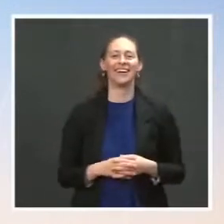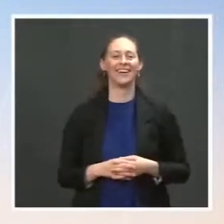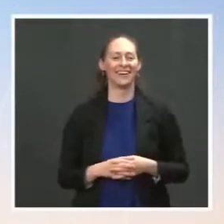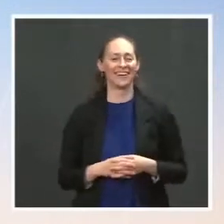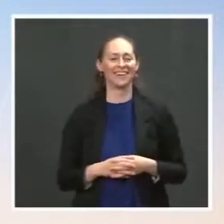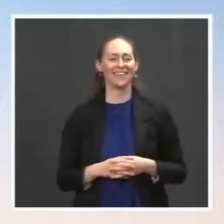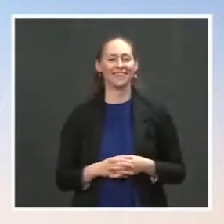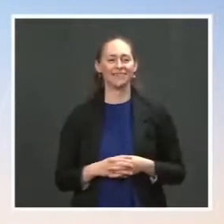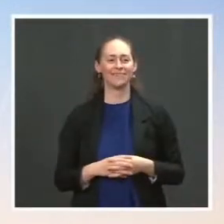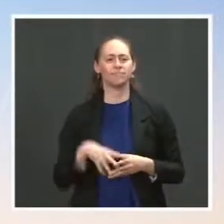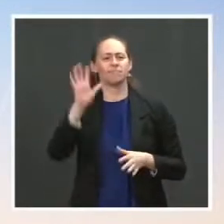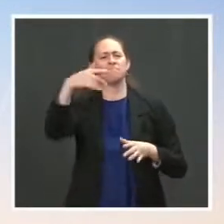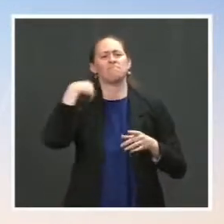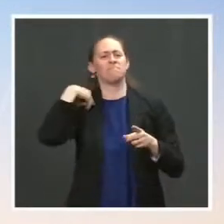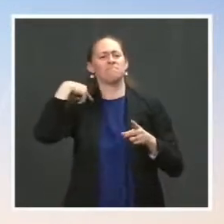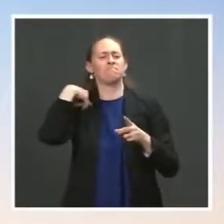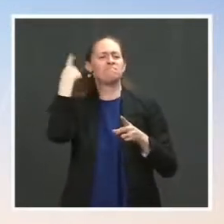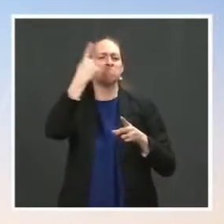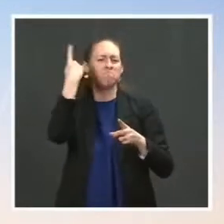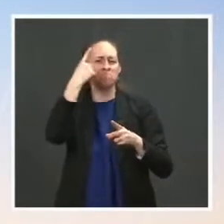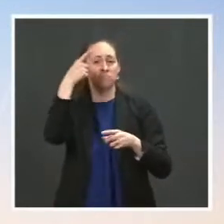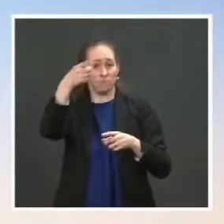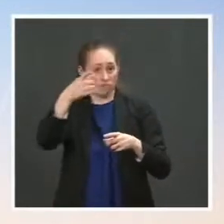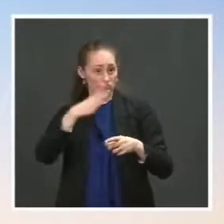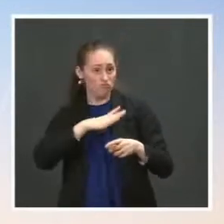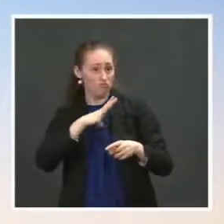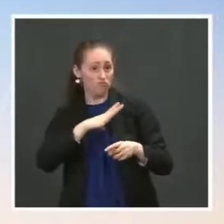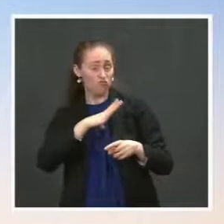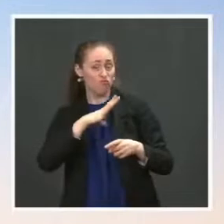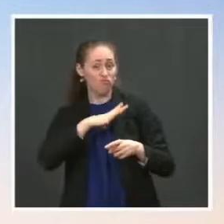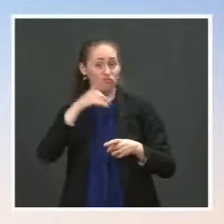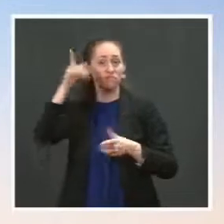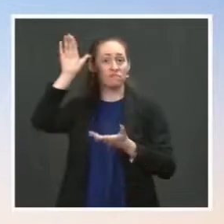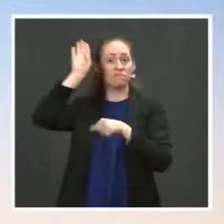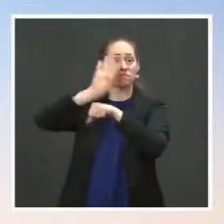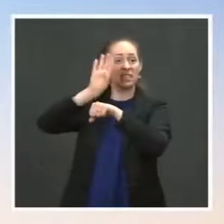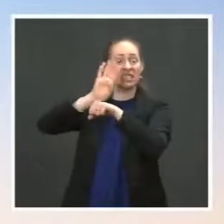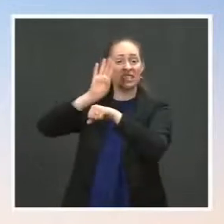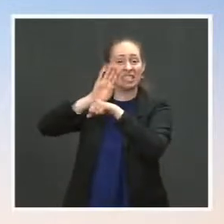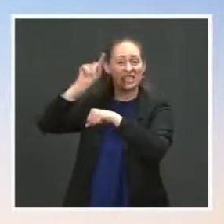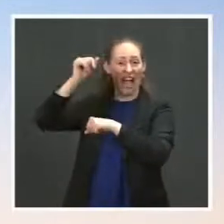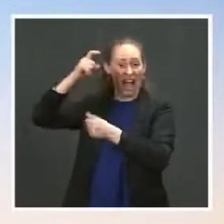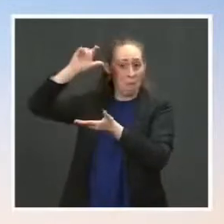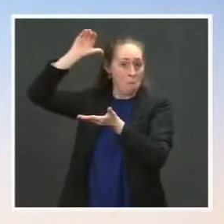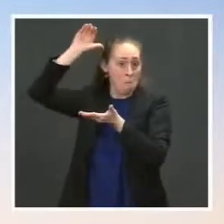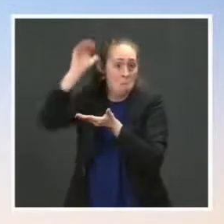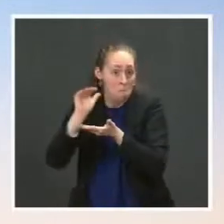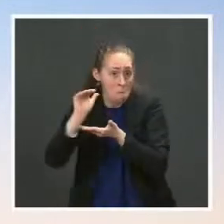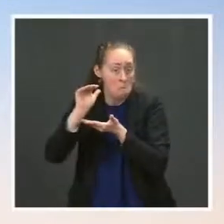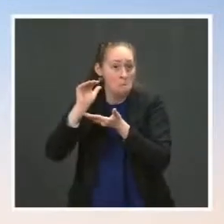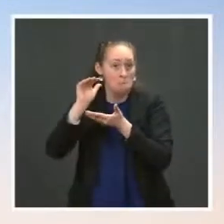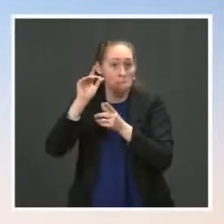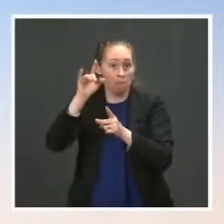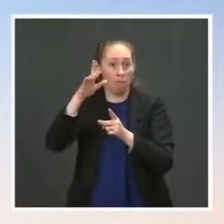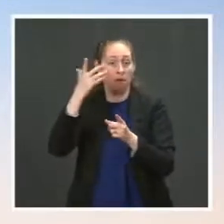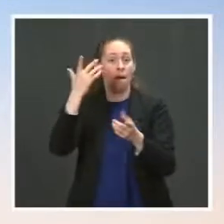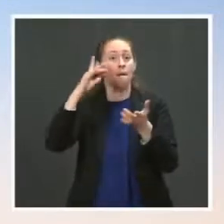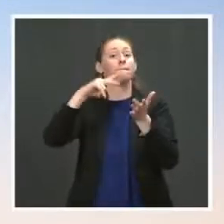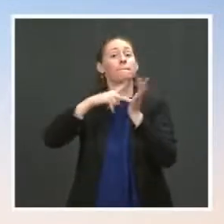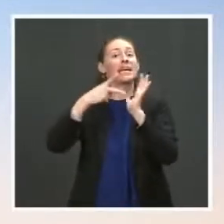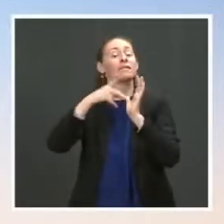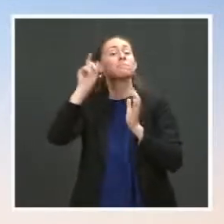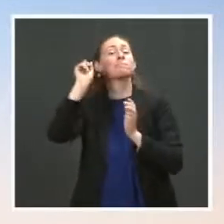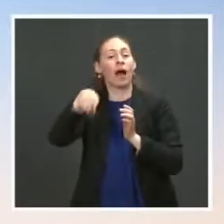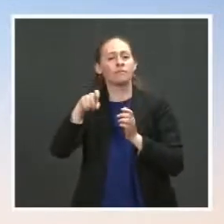willing to lower the corporate tax rate in exchange for maybe closing additional loopholes, or like the 28% is not a fixed rate that you